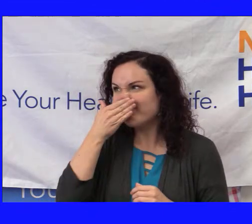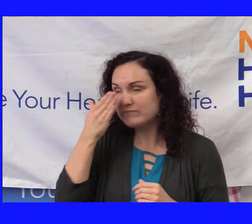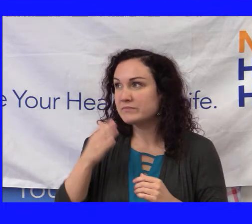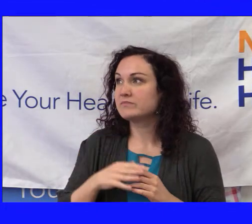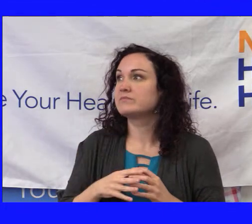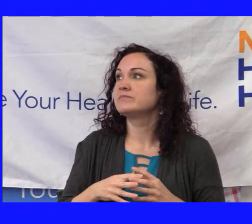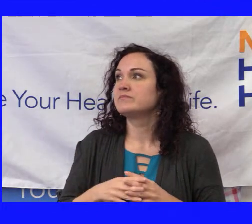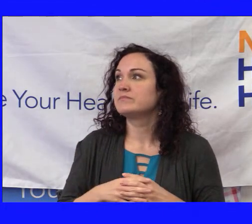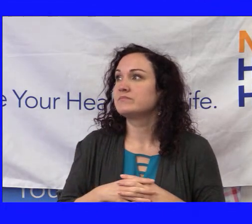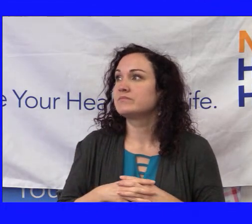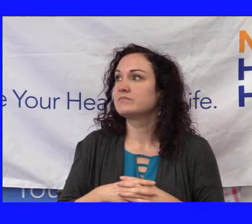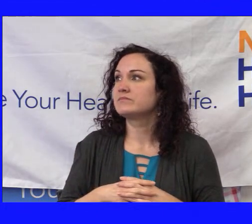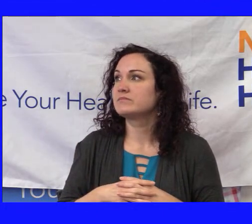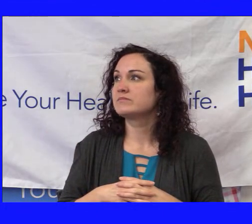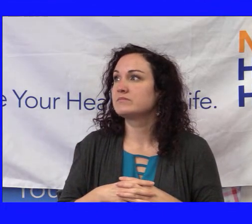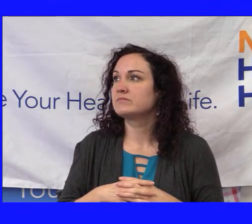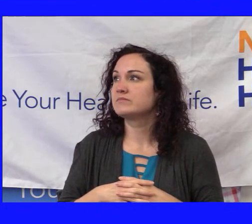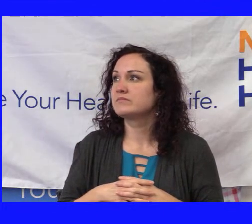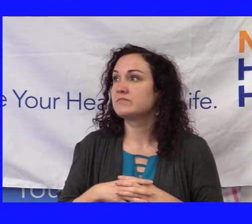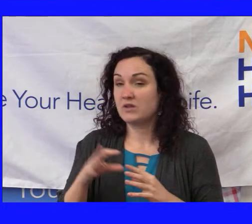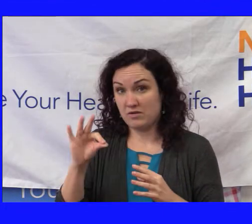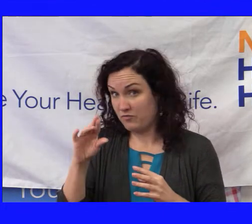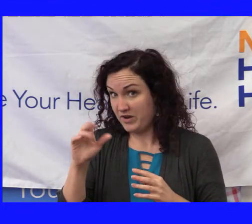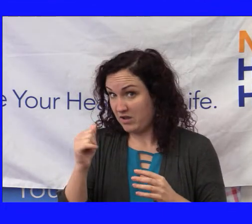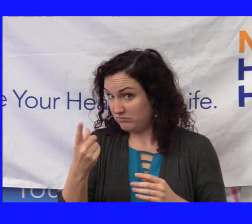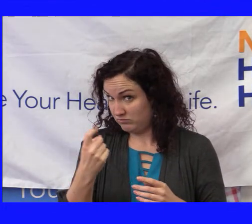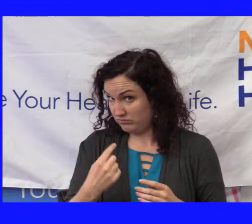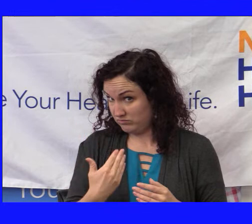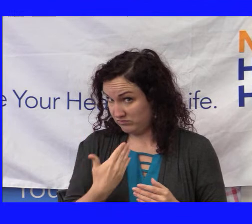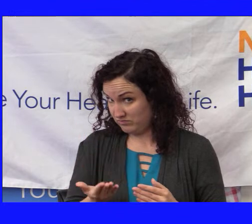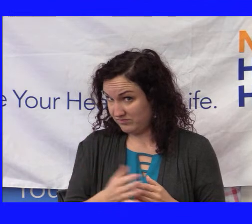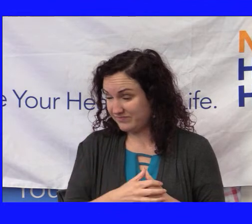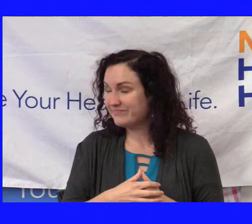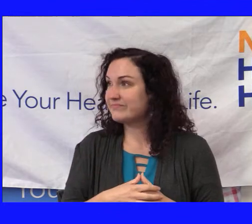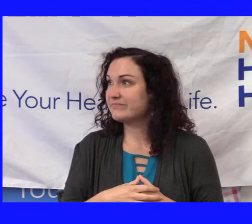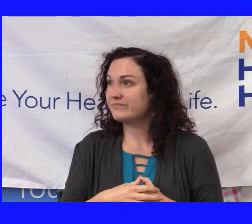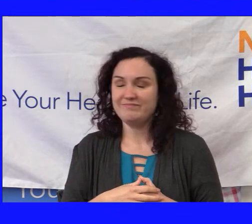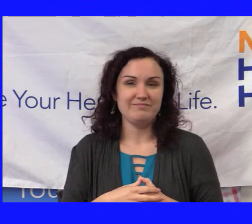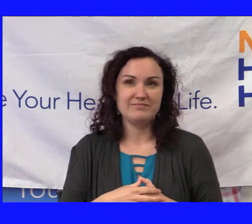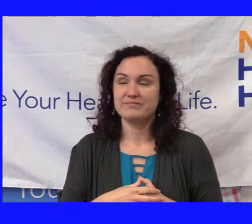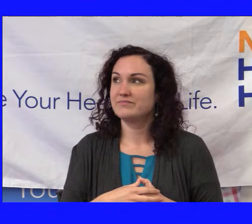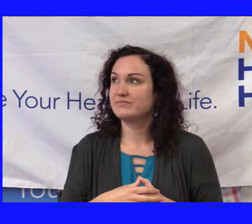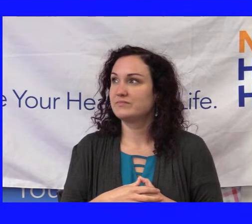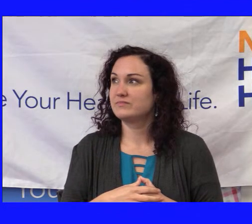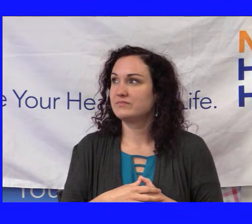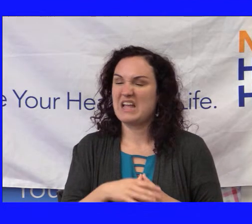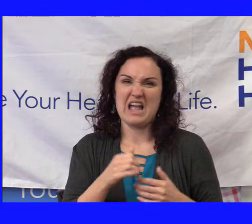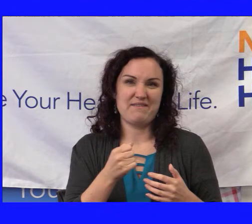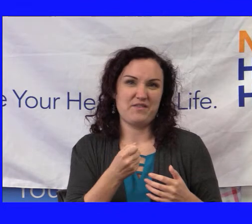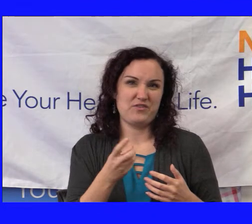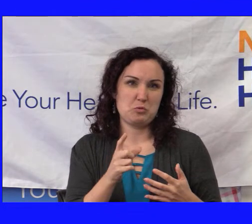I asked questions, Frida, do you have any questions? Just a couple.